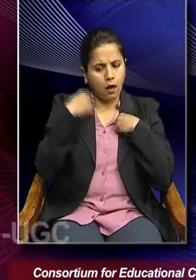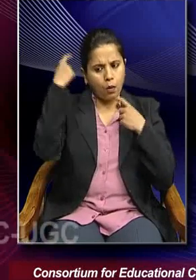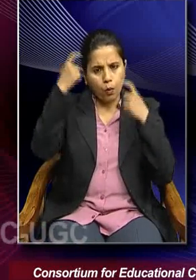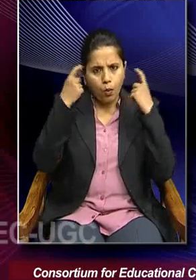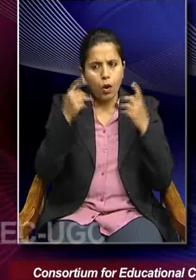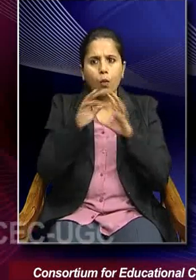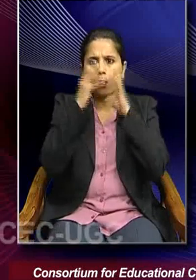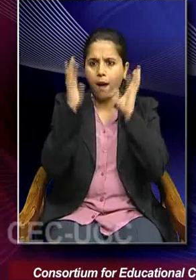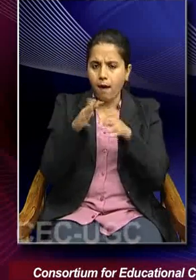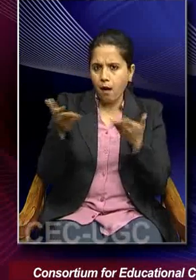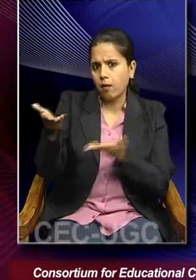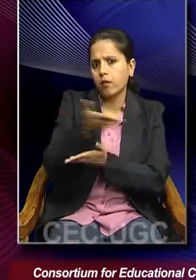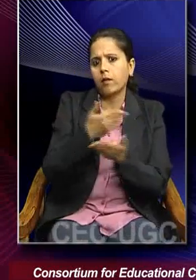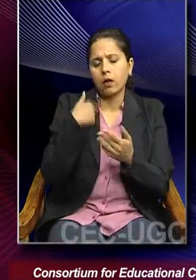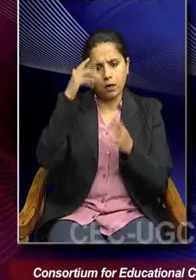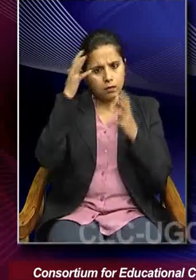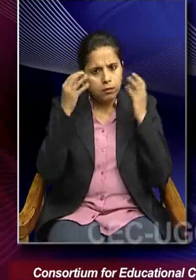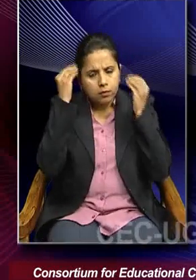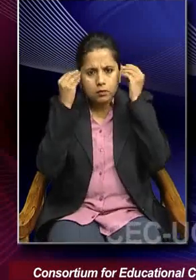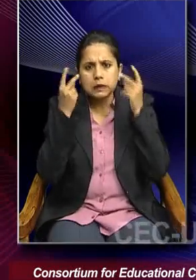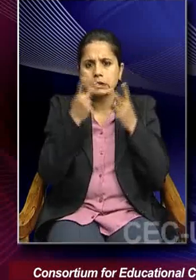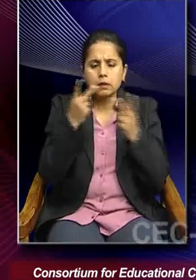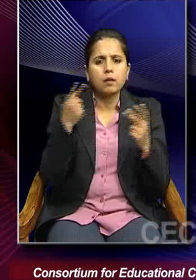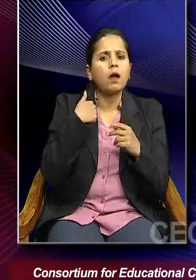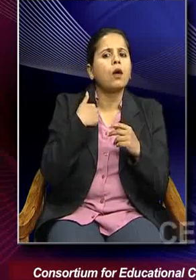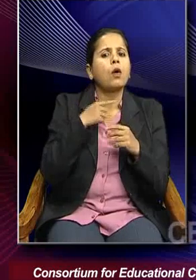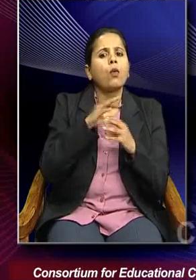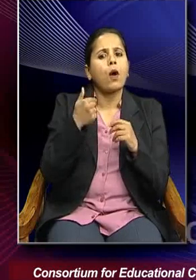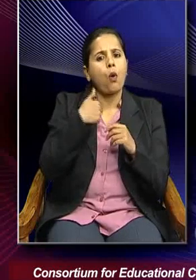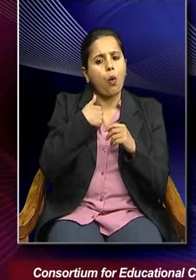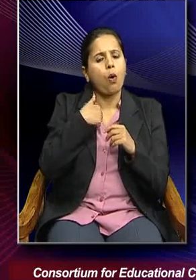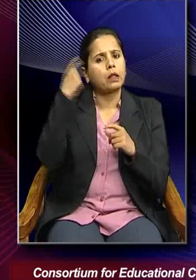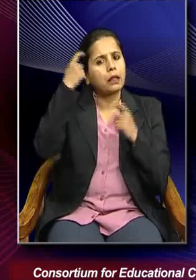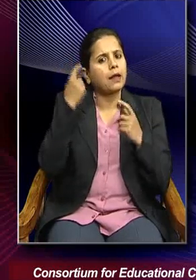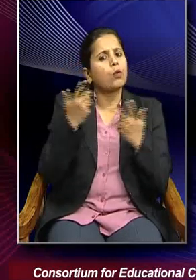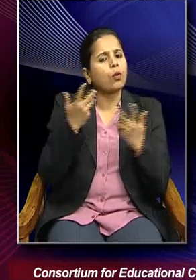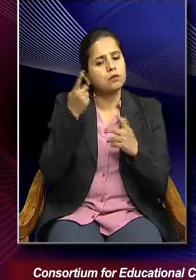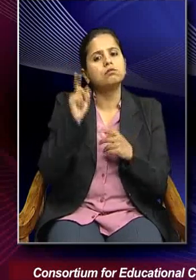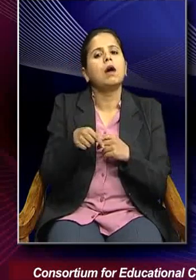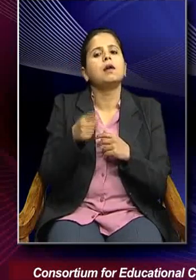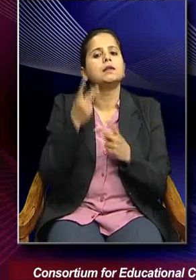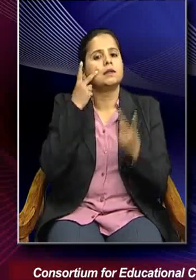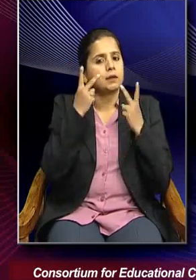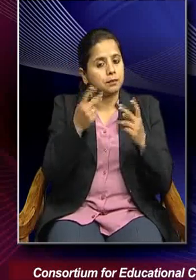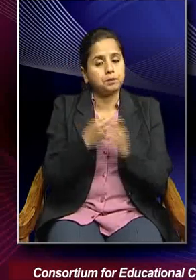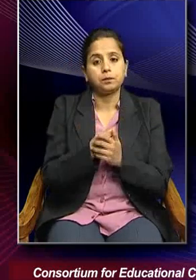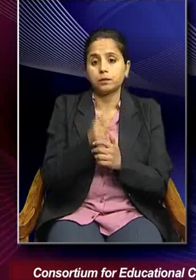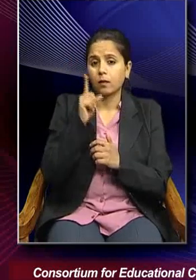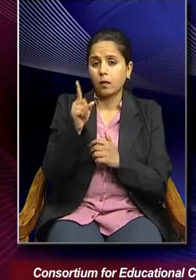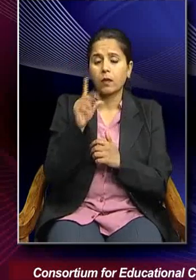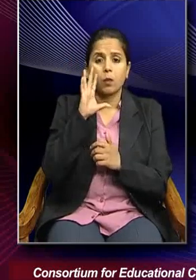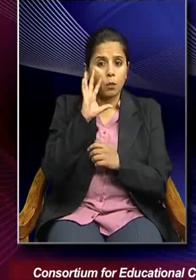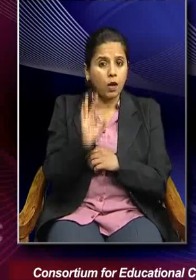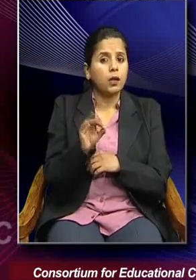the world, and also what's going on within us. One of the most